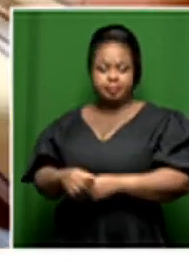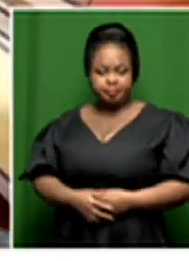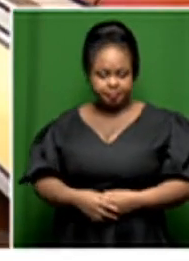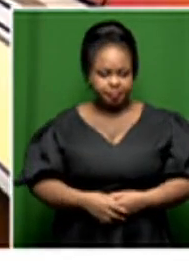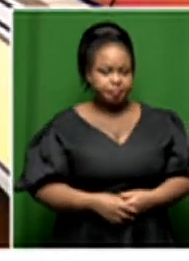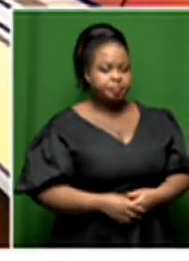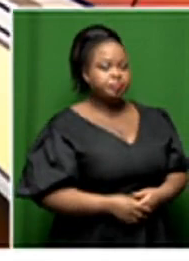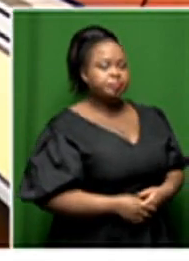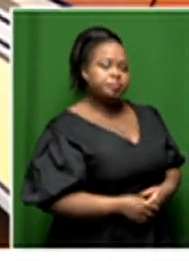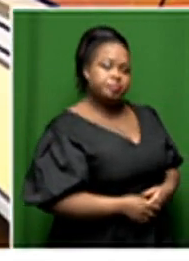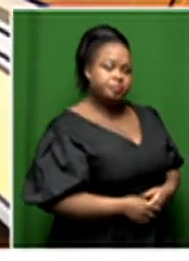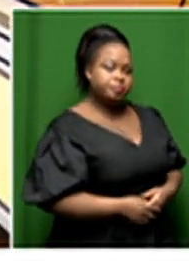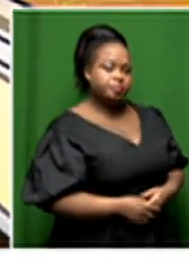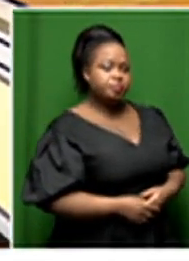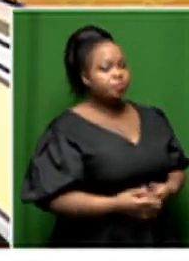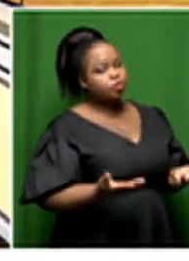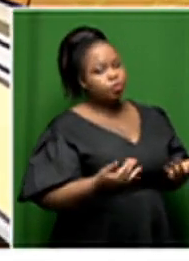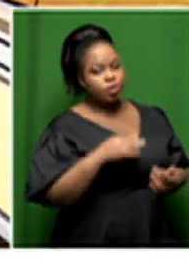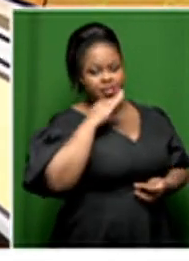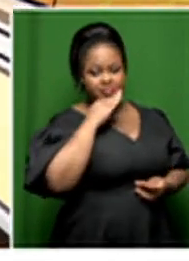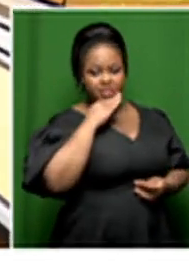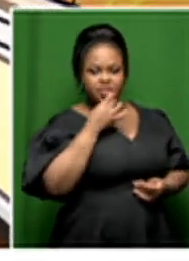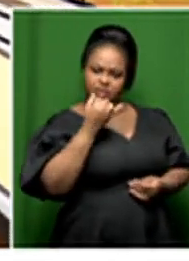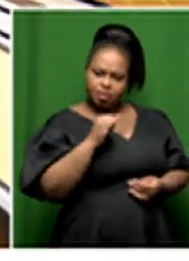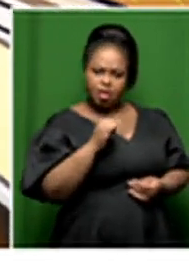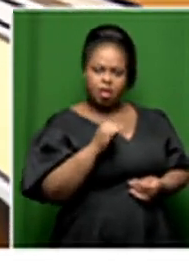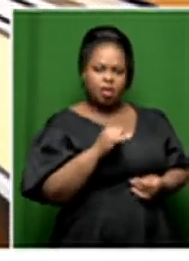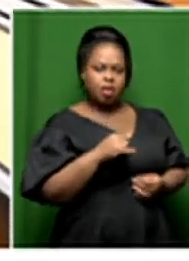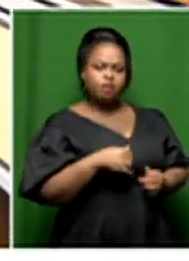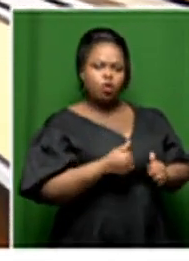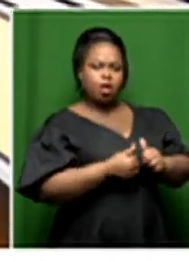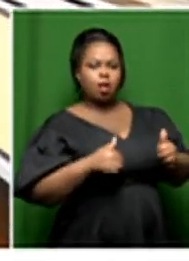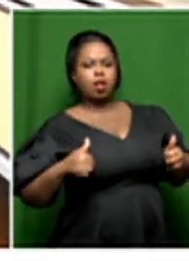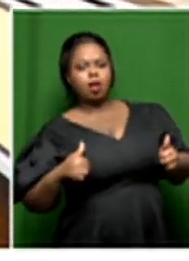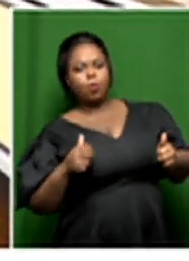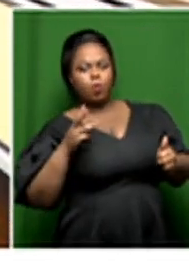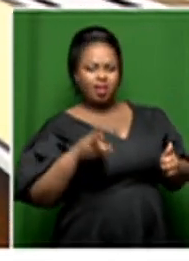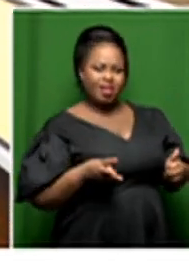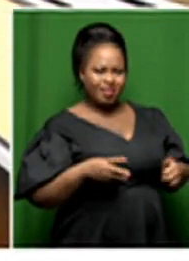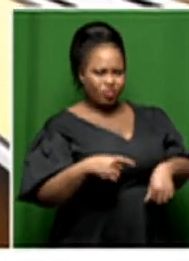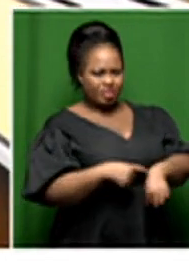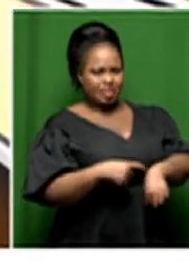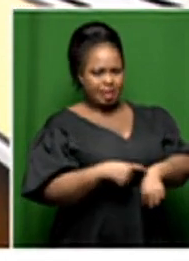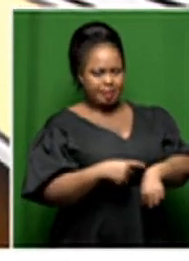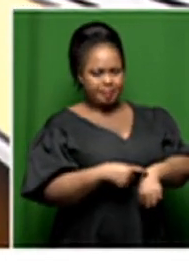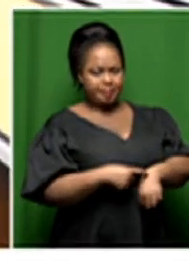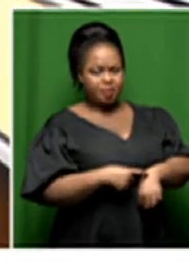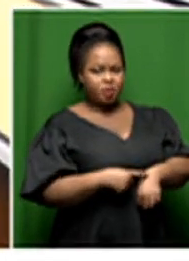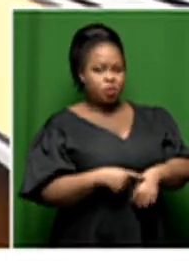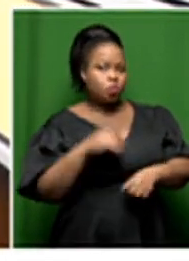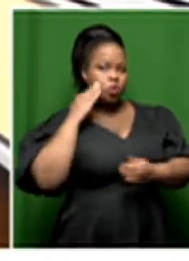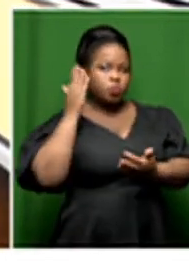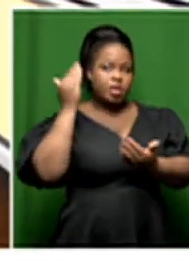is, so in other words, there's still going to be a lag of time between